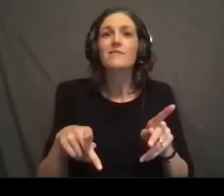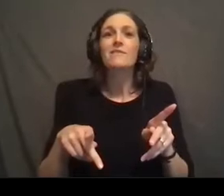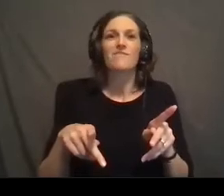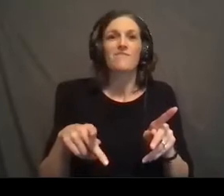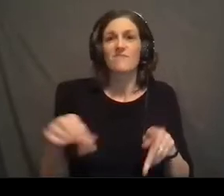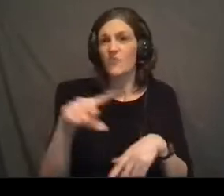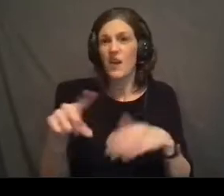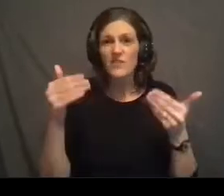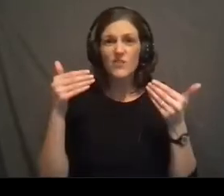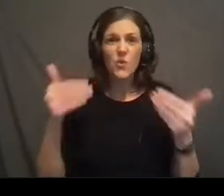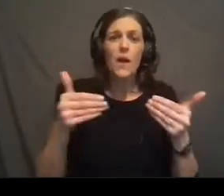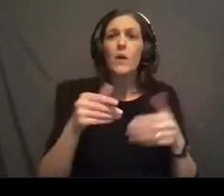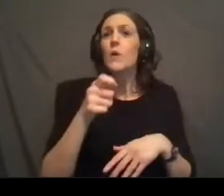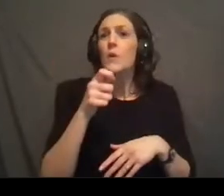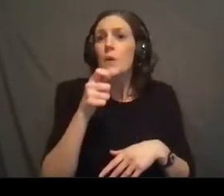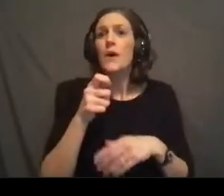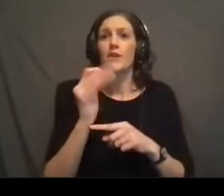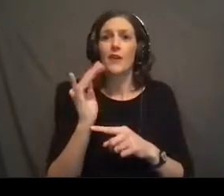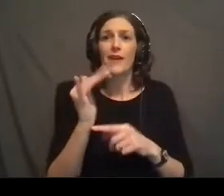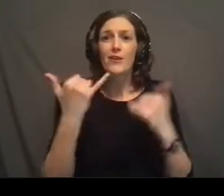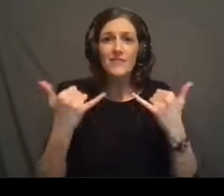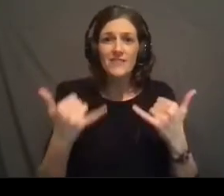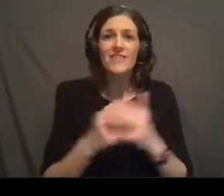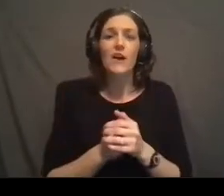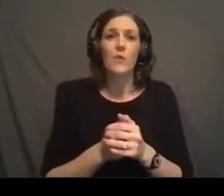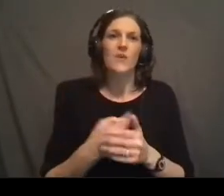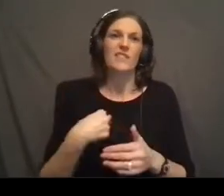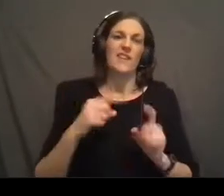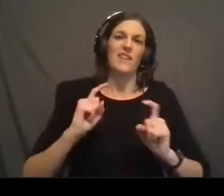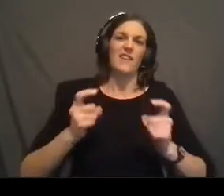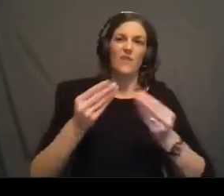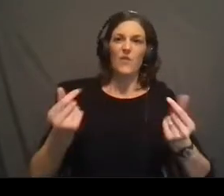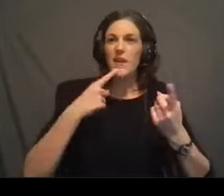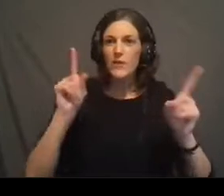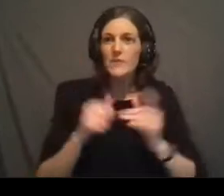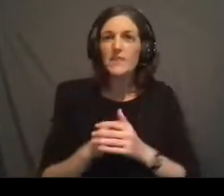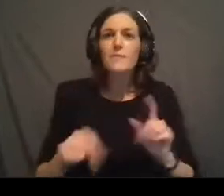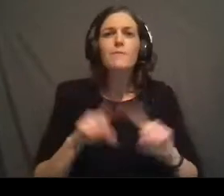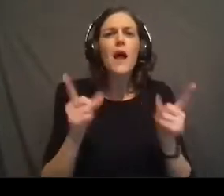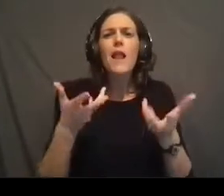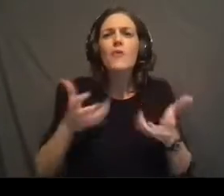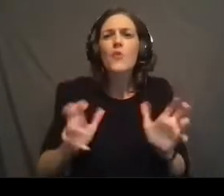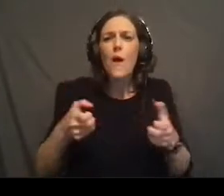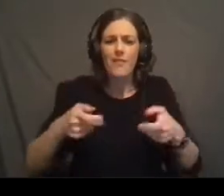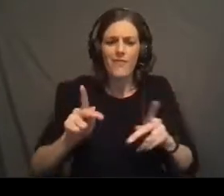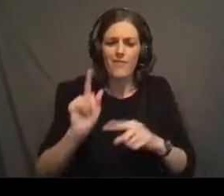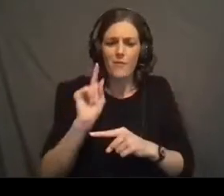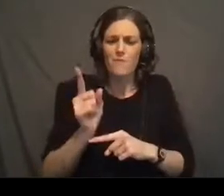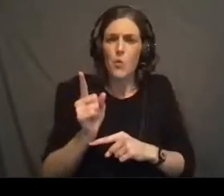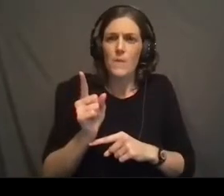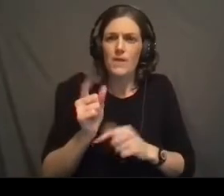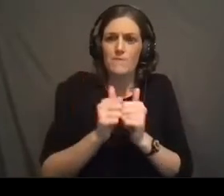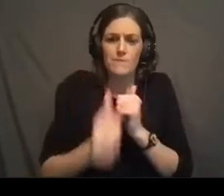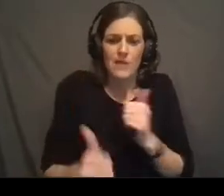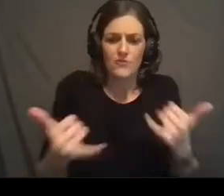can go ahead and put out your candles now as I give a few announcements. But I don't want to let this moment pass right